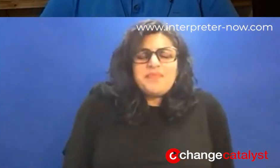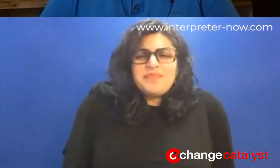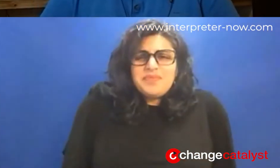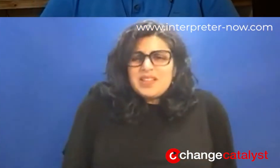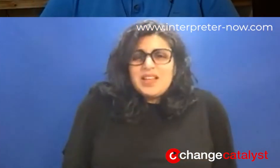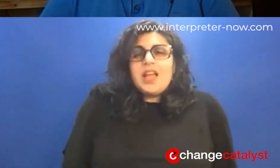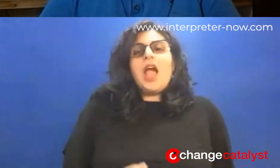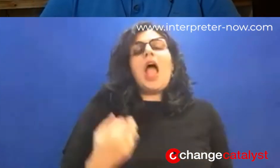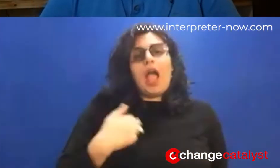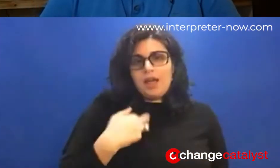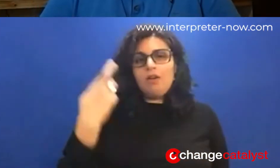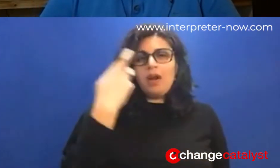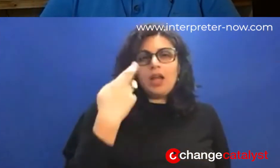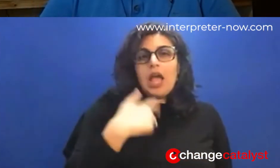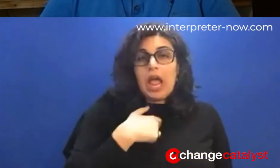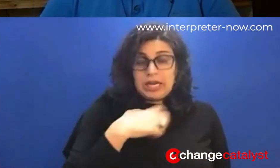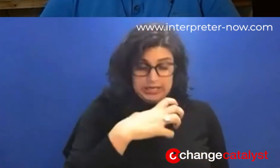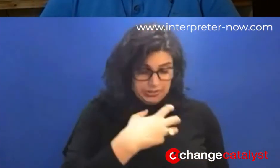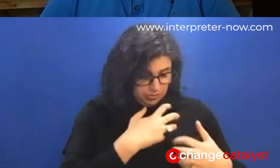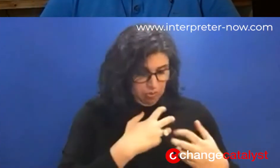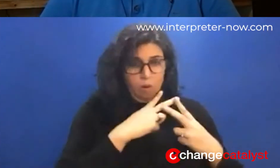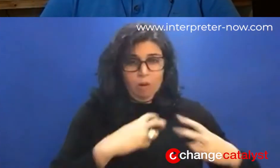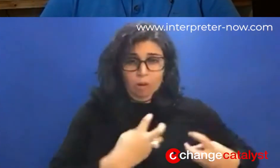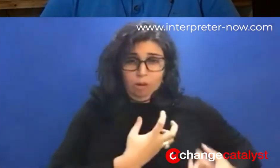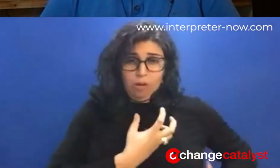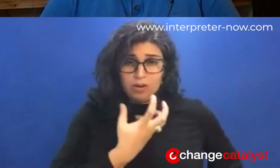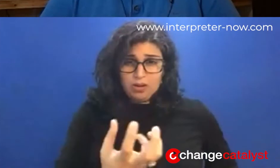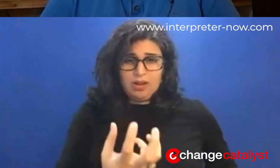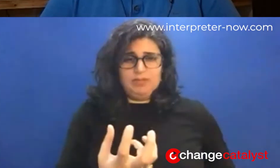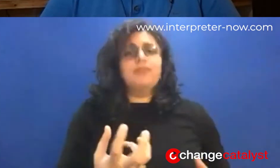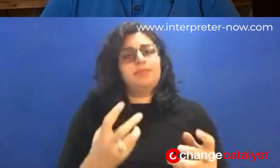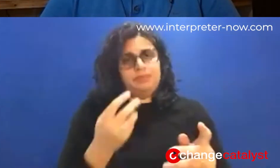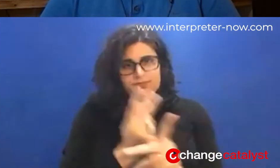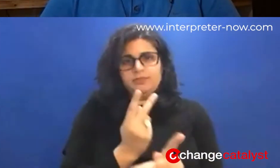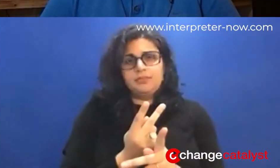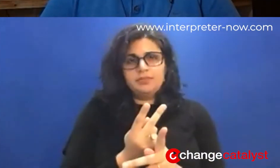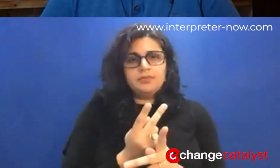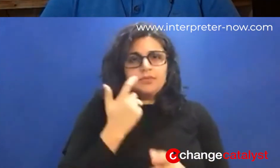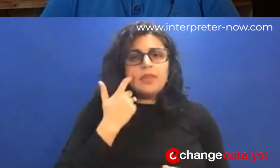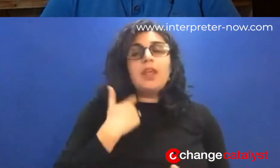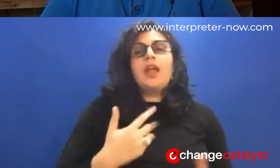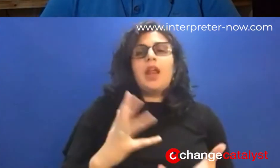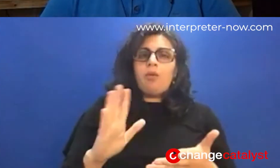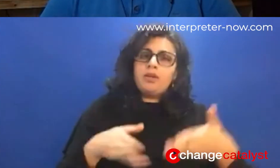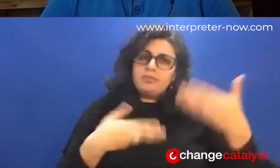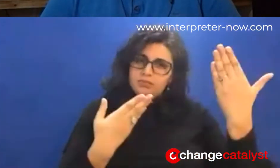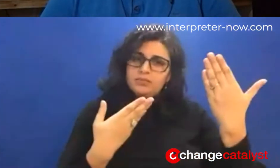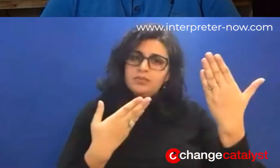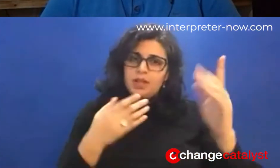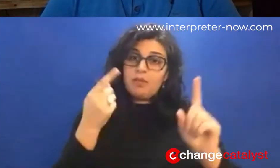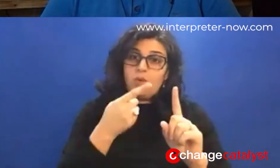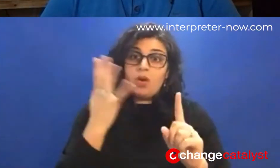realized I had to do something about that and deal with that. And I want to bring that point up because it's